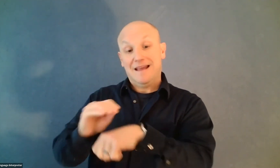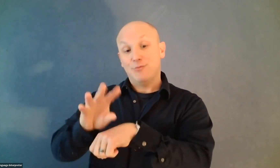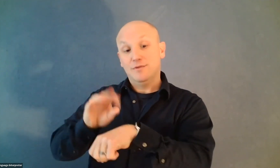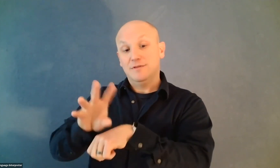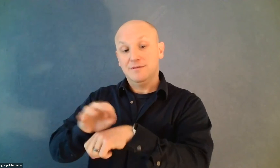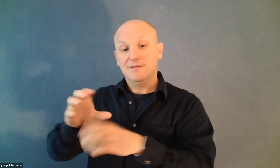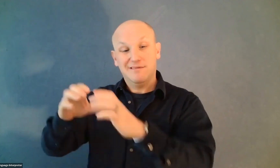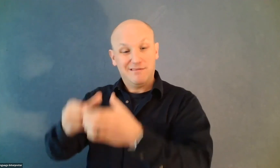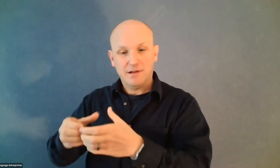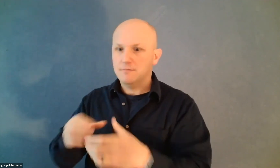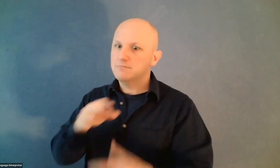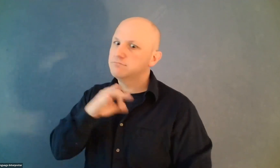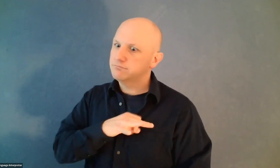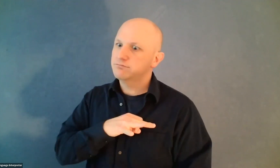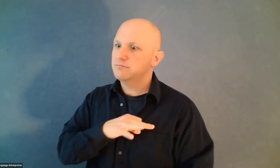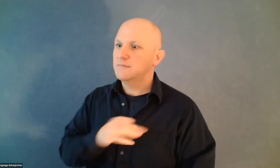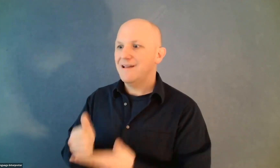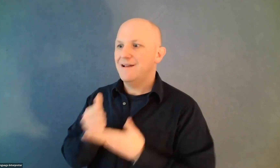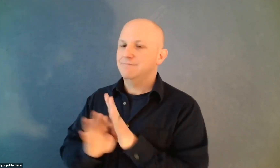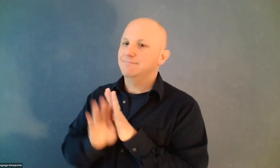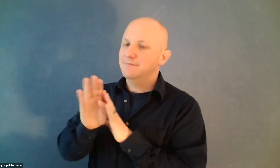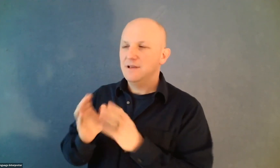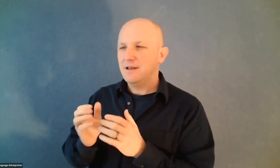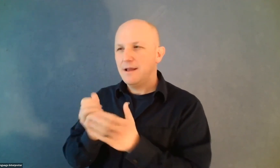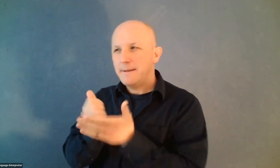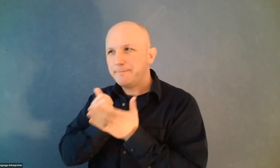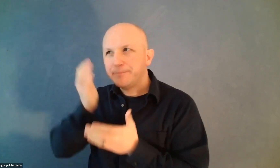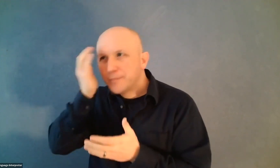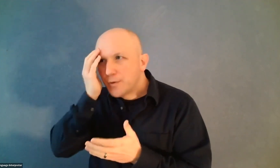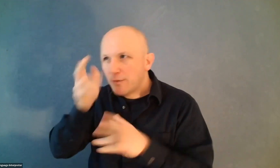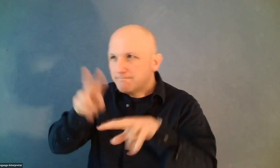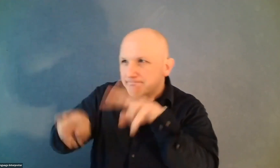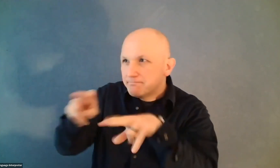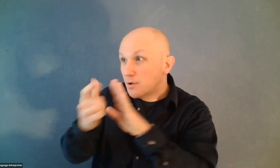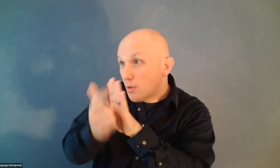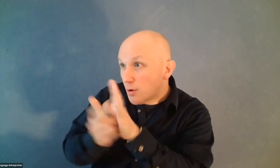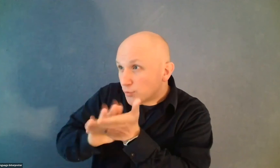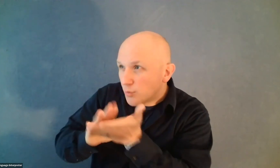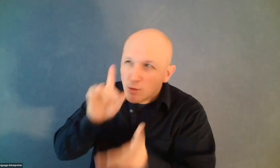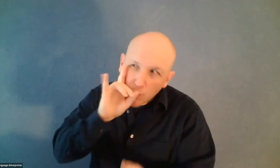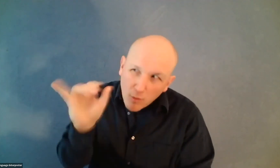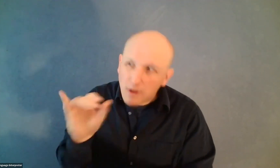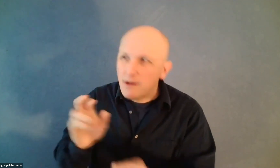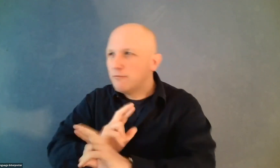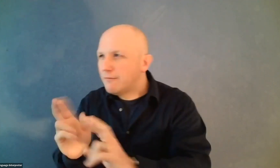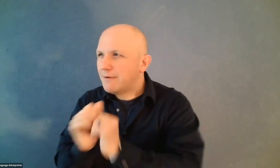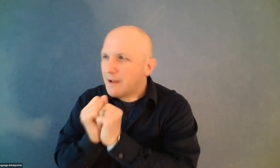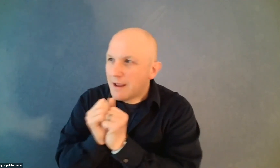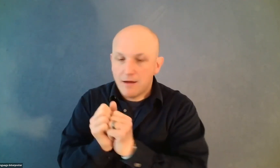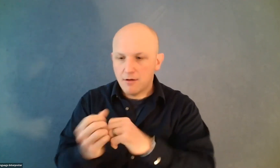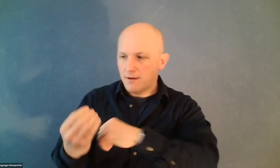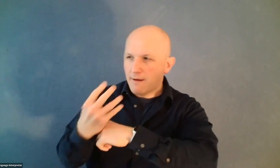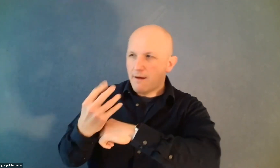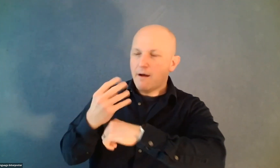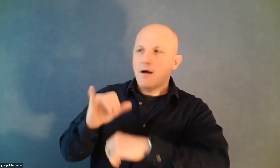they give you insight as to what happens in law school and what you should be ready for. So I think this program is absolutely